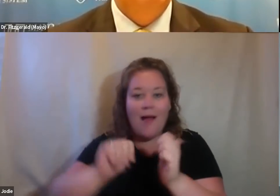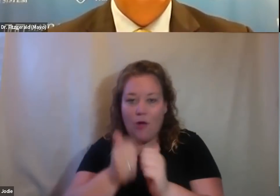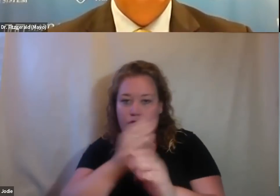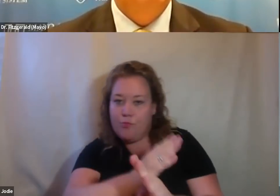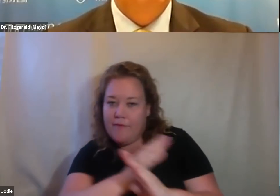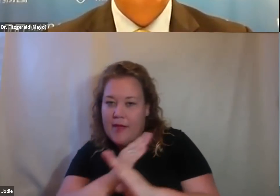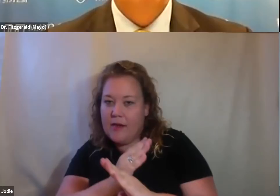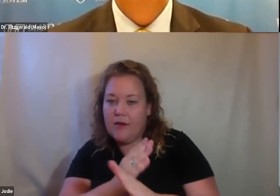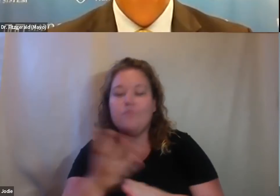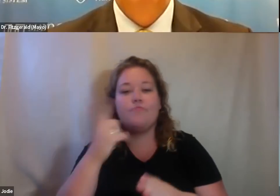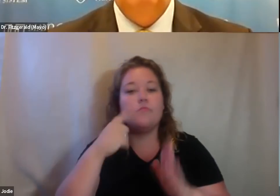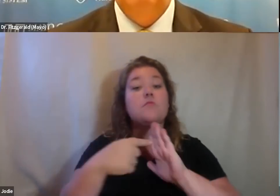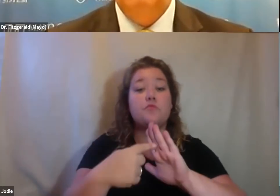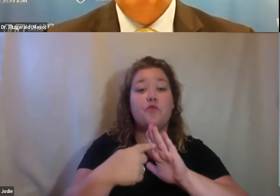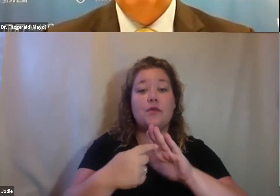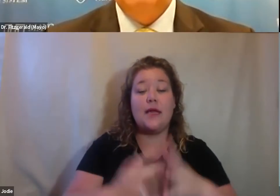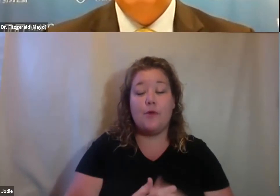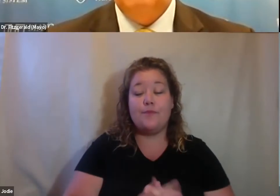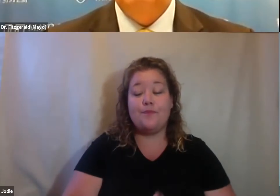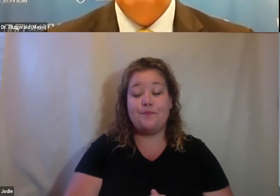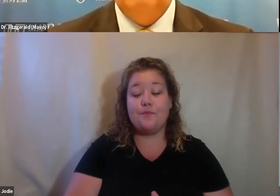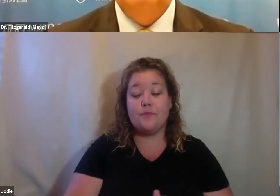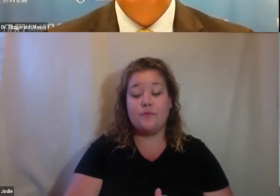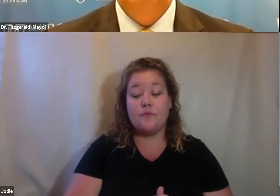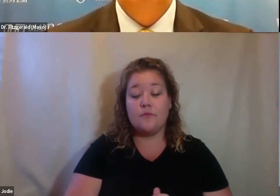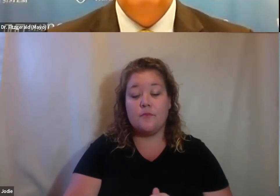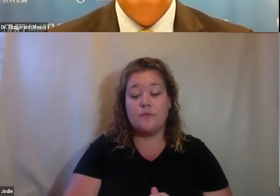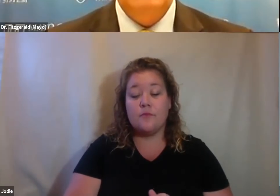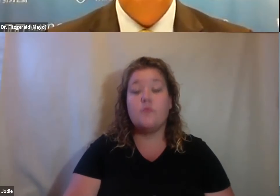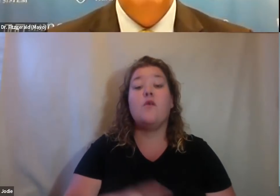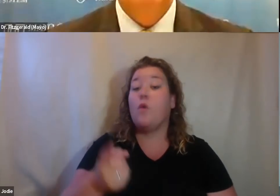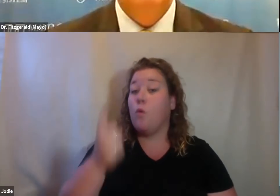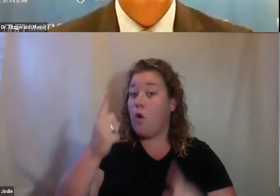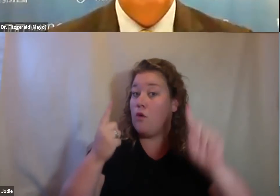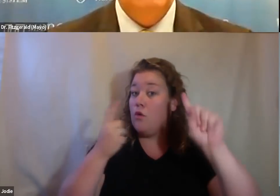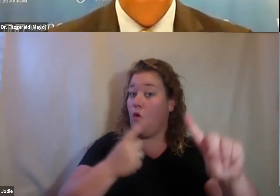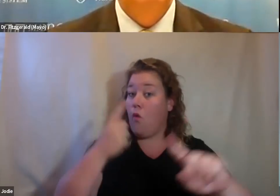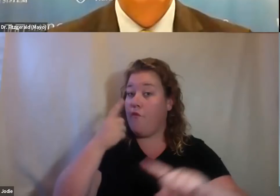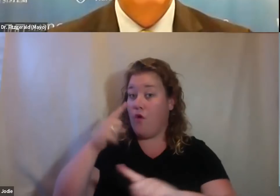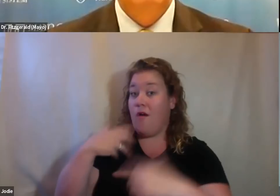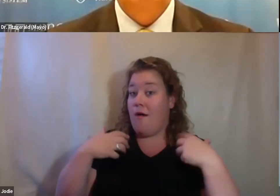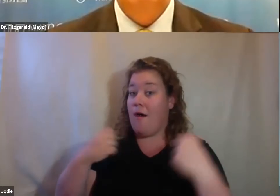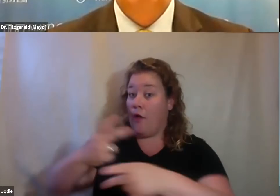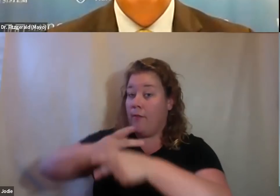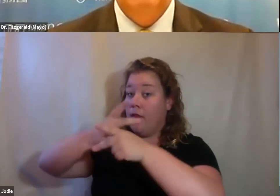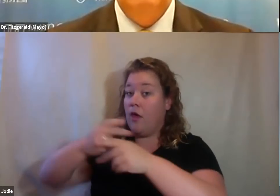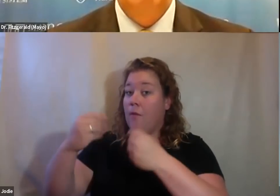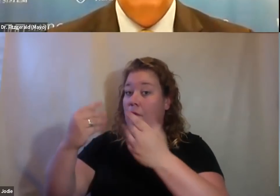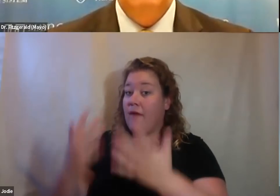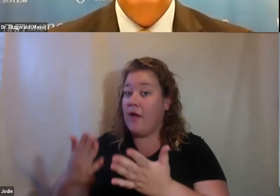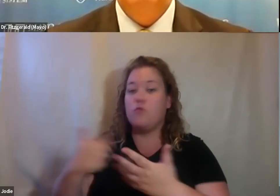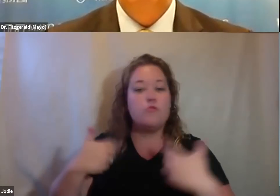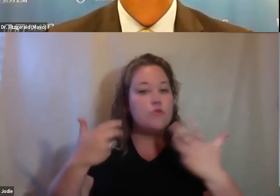example, the number one goal for us as healthcare providers is to avoid our hospitals and especially our ICUs from being